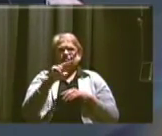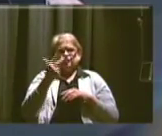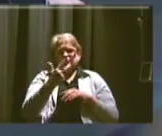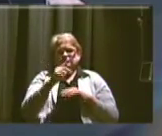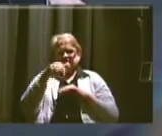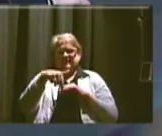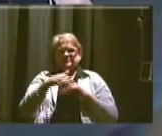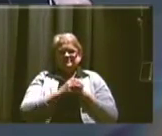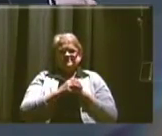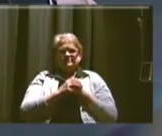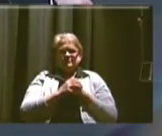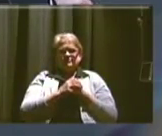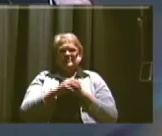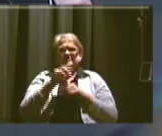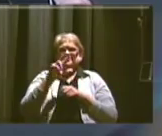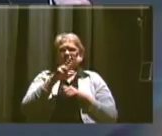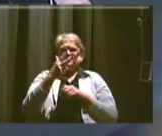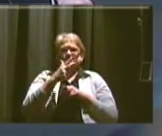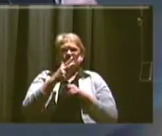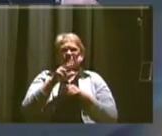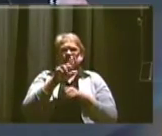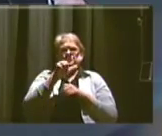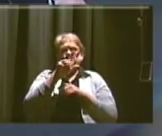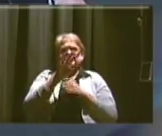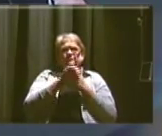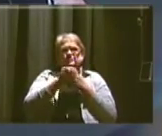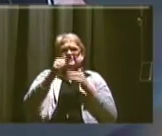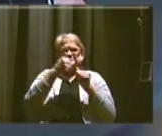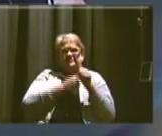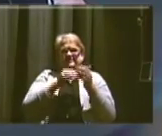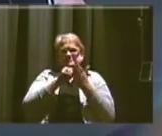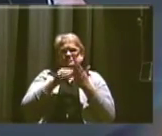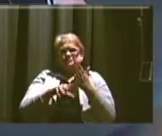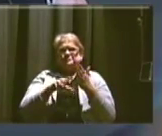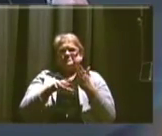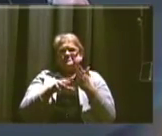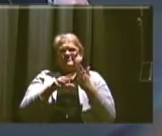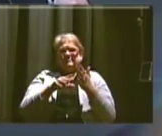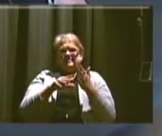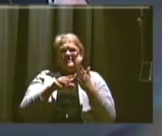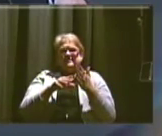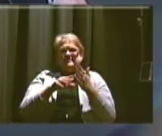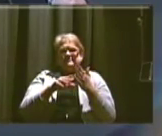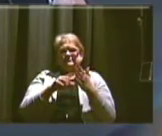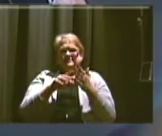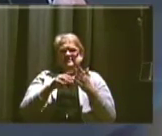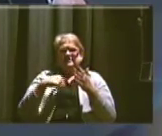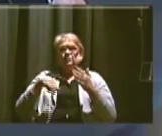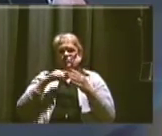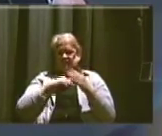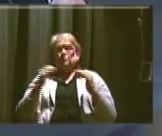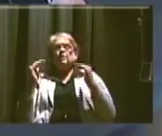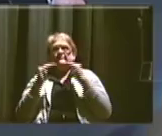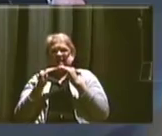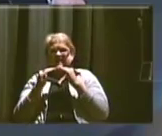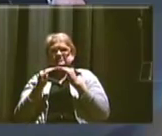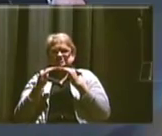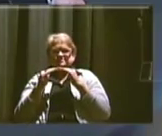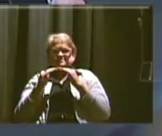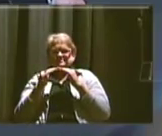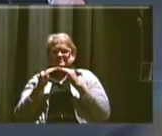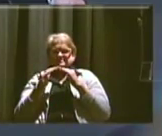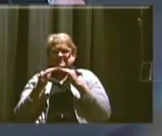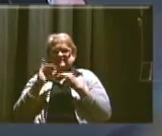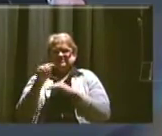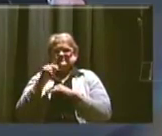third installment, which will be a $24 per student allocation that we will then match. So